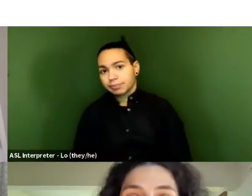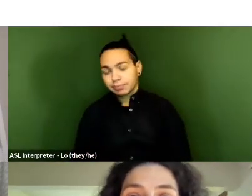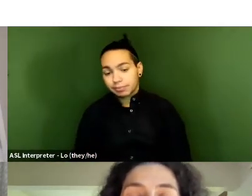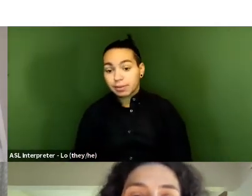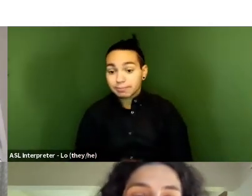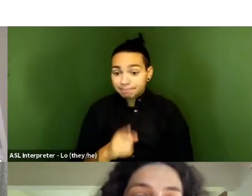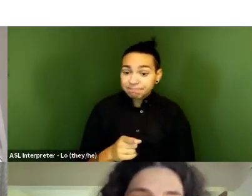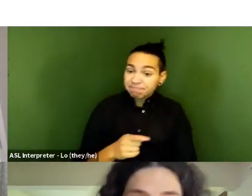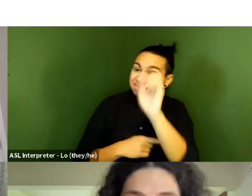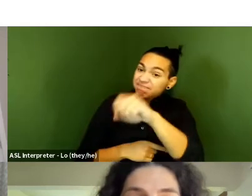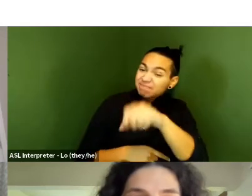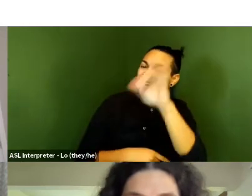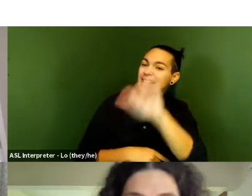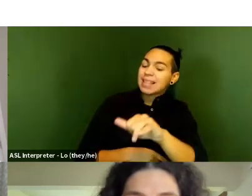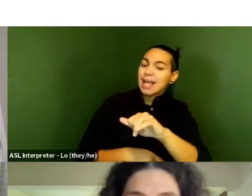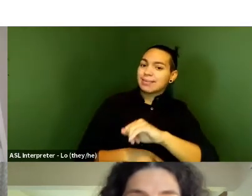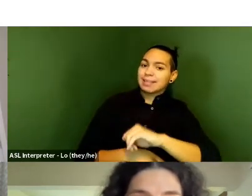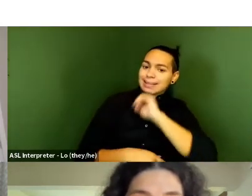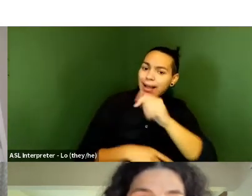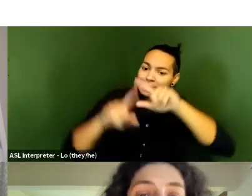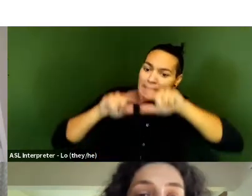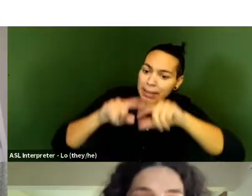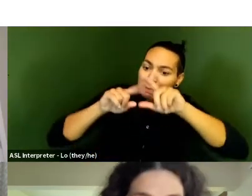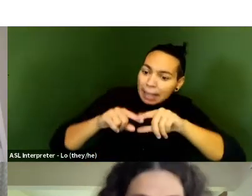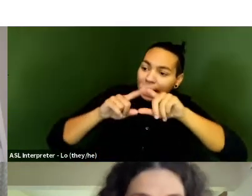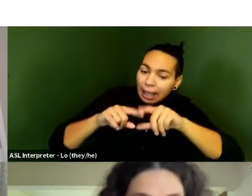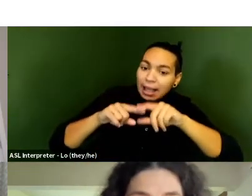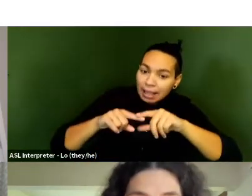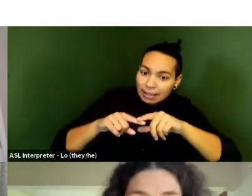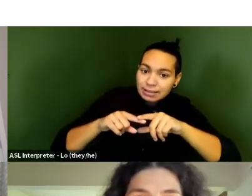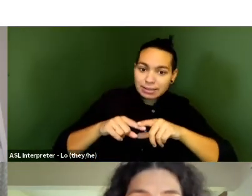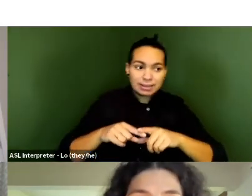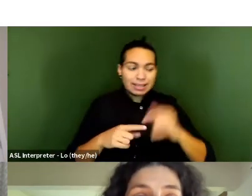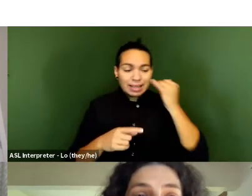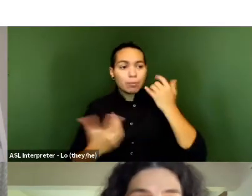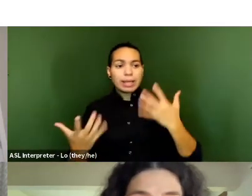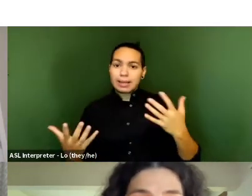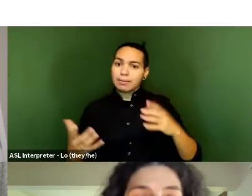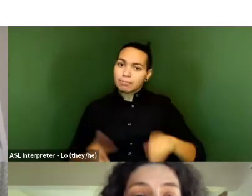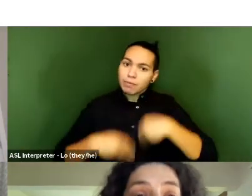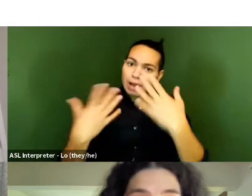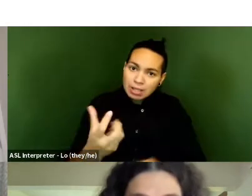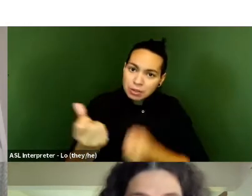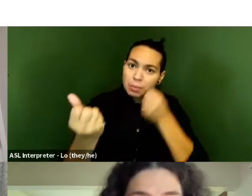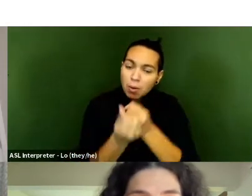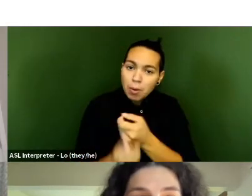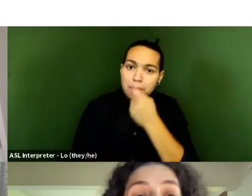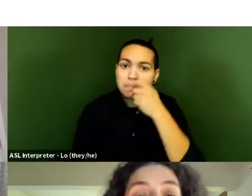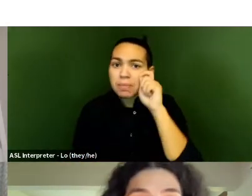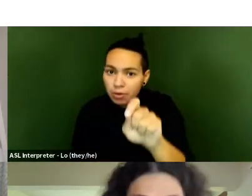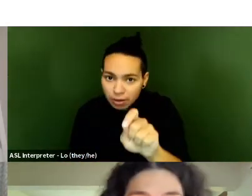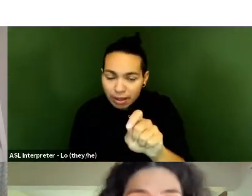Yes, and this unconditional support is, again, anti-capitalist. This idea of transaction and